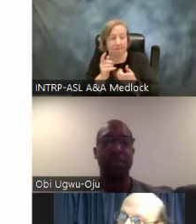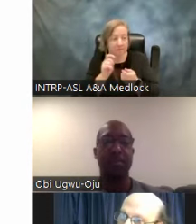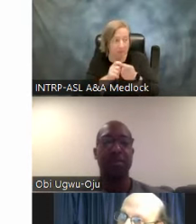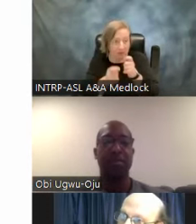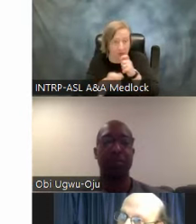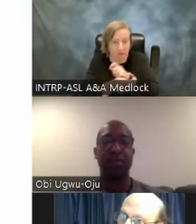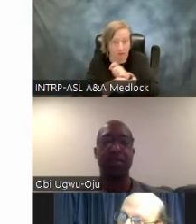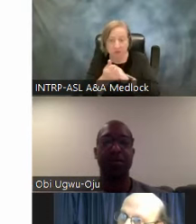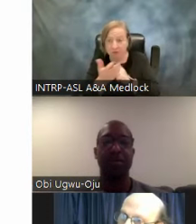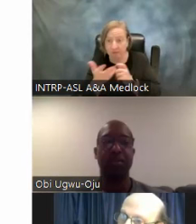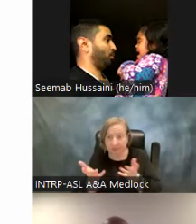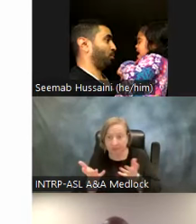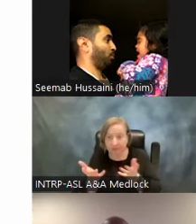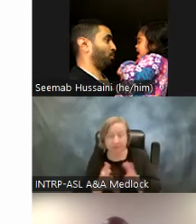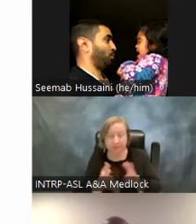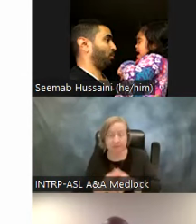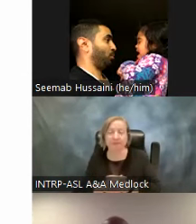either?